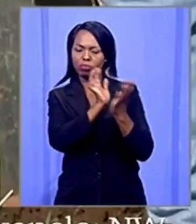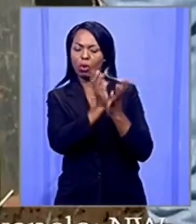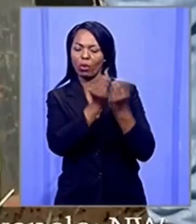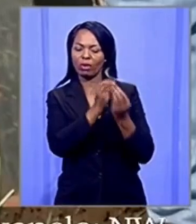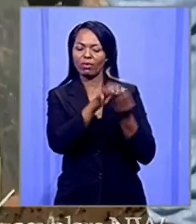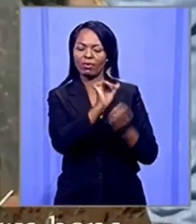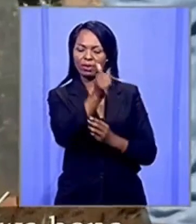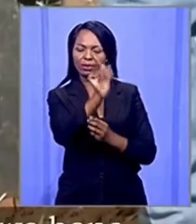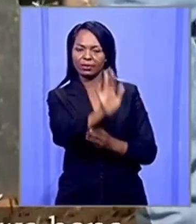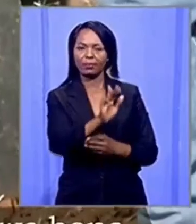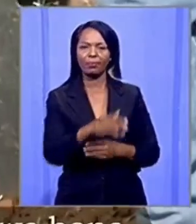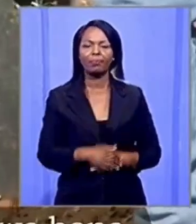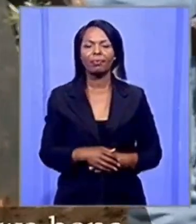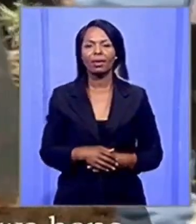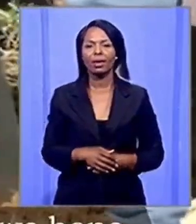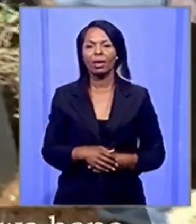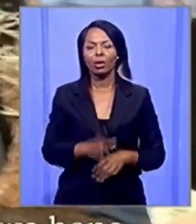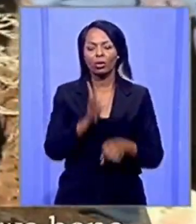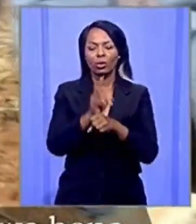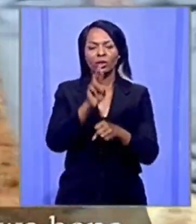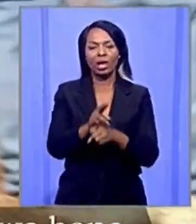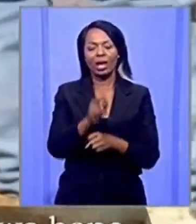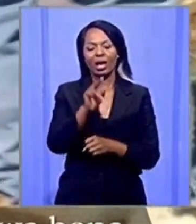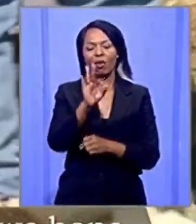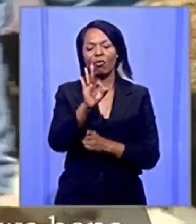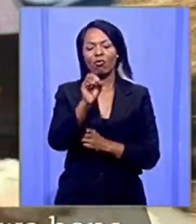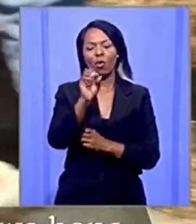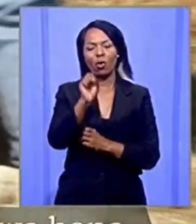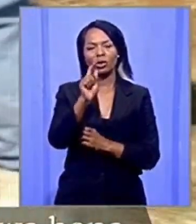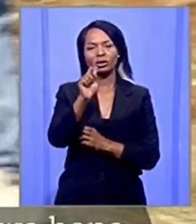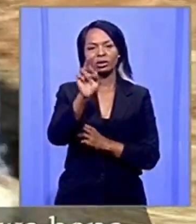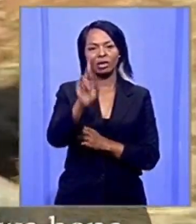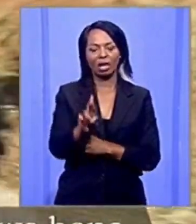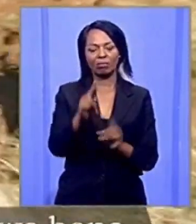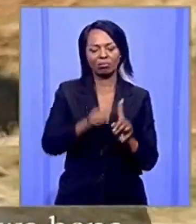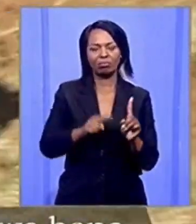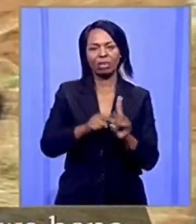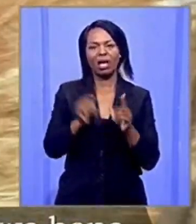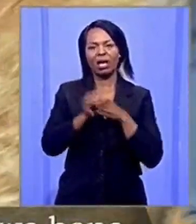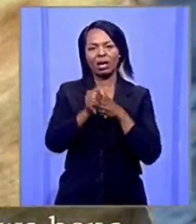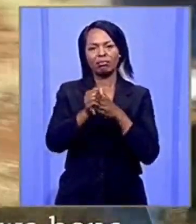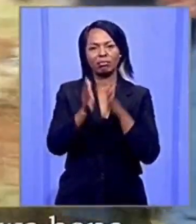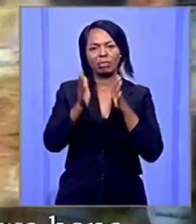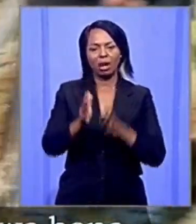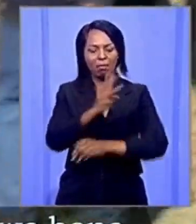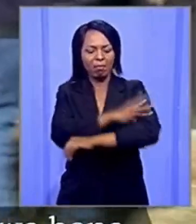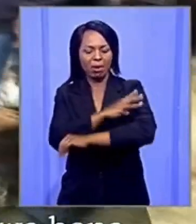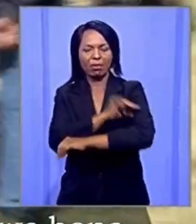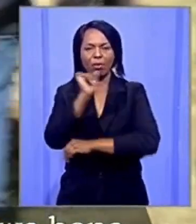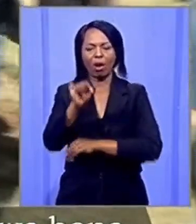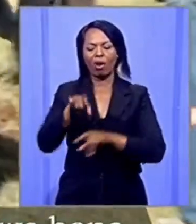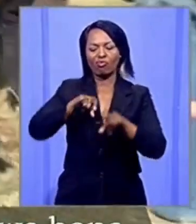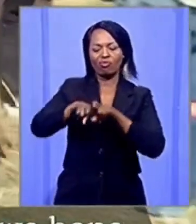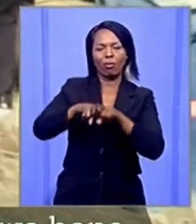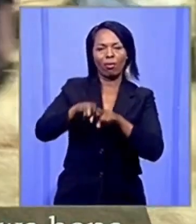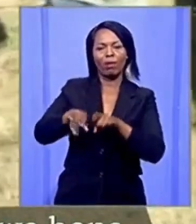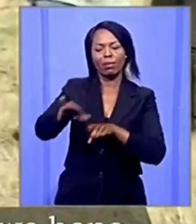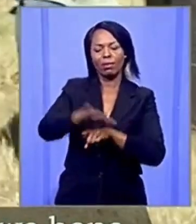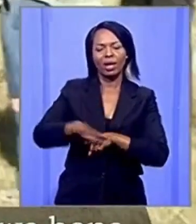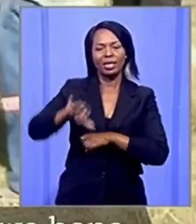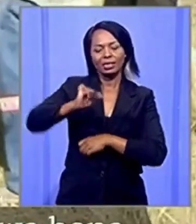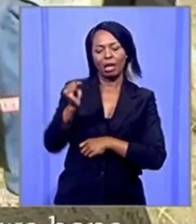le family. Re sa le fo Dr. Janet Forster yo e leng tlhogo ya lephata la forensic kwa Stellenbosch University a re go thata